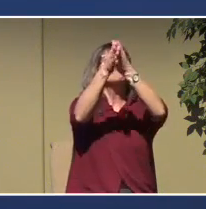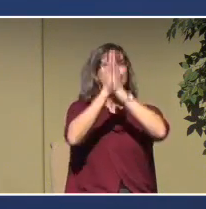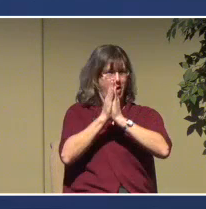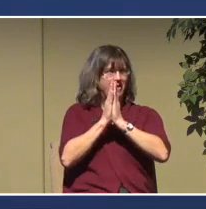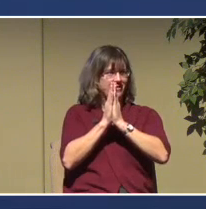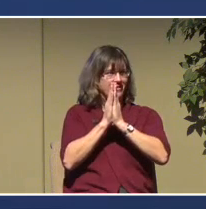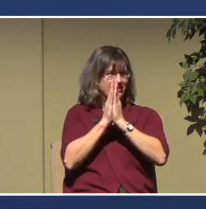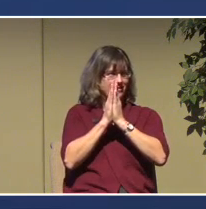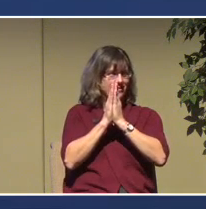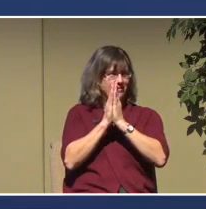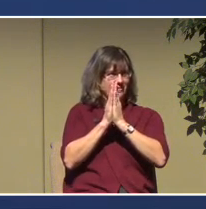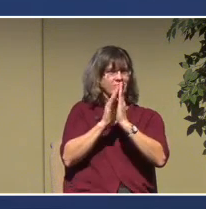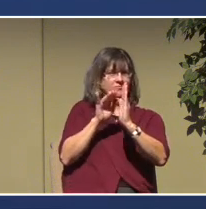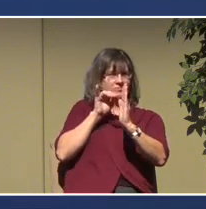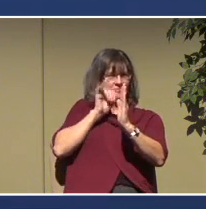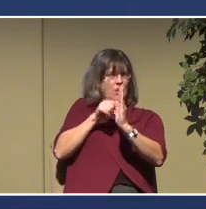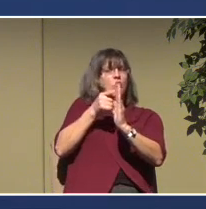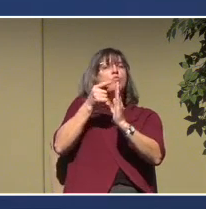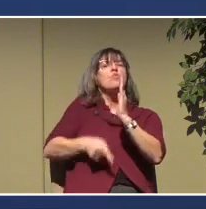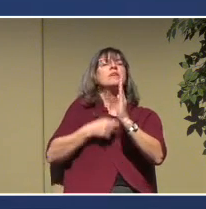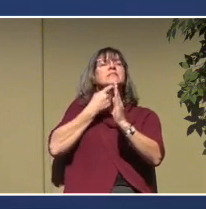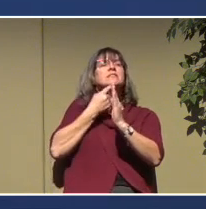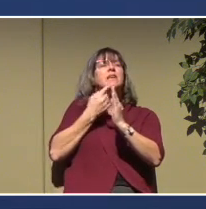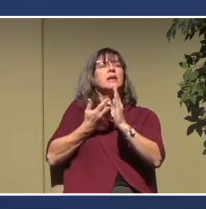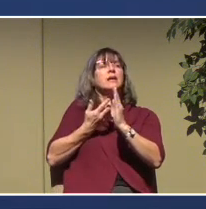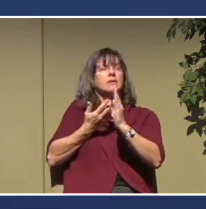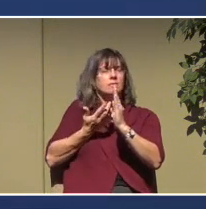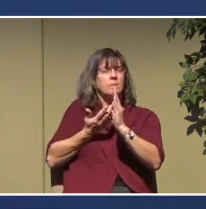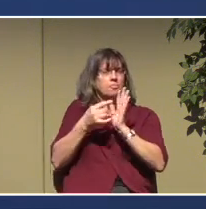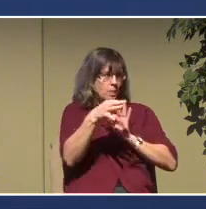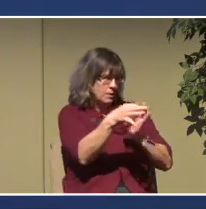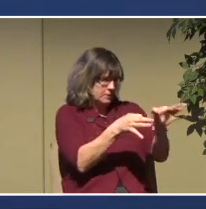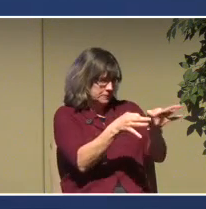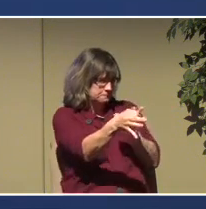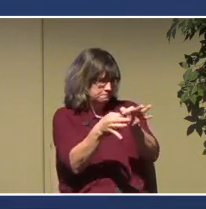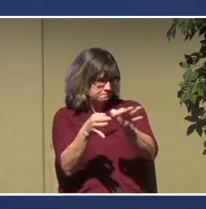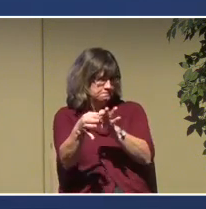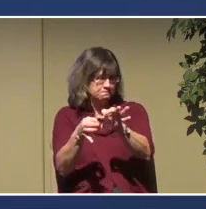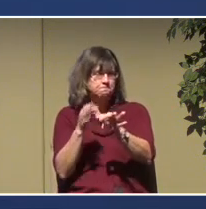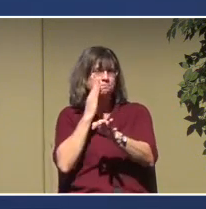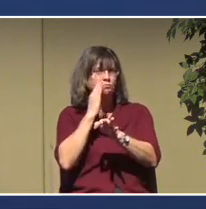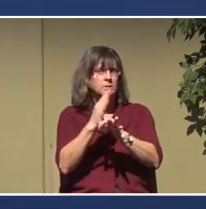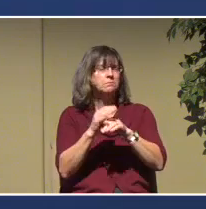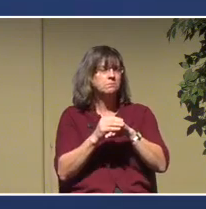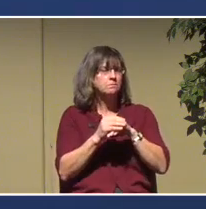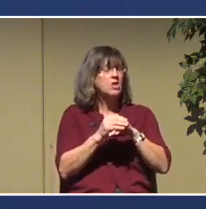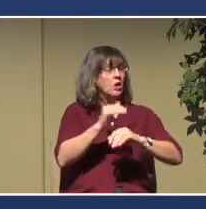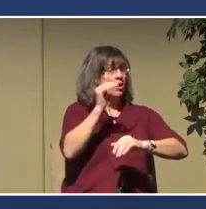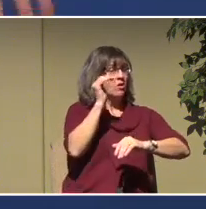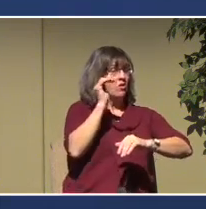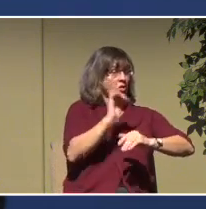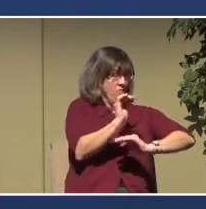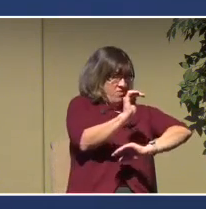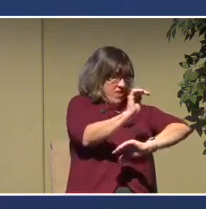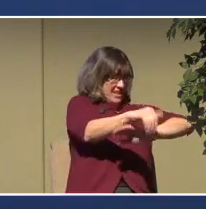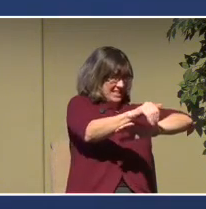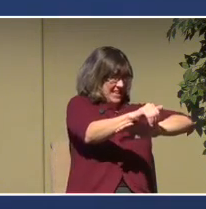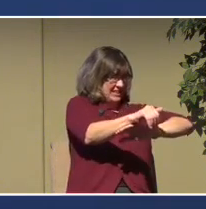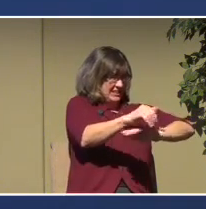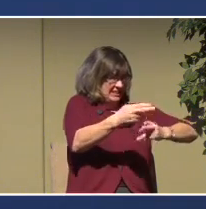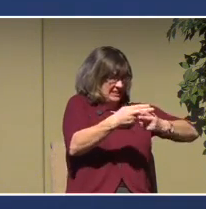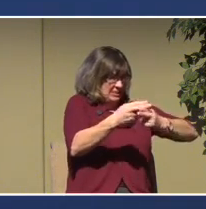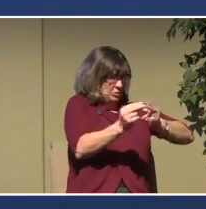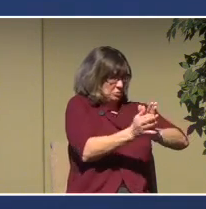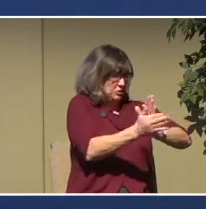his prayer. And he went to Gethsemane on the night in which he was betrayed, after his